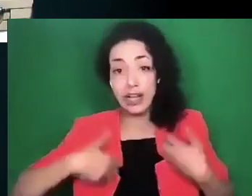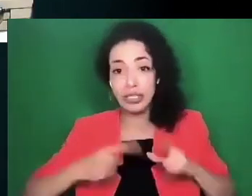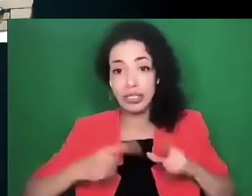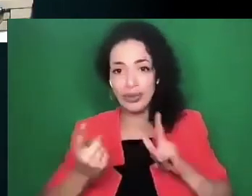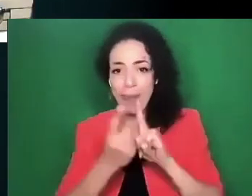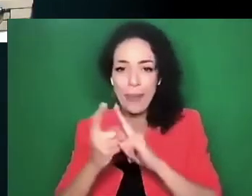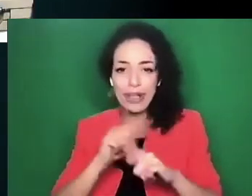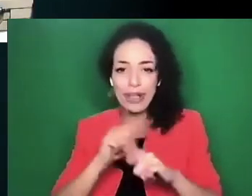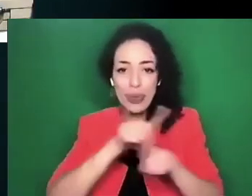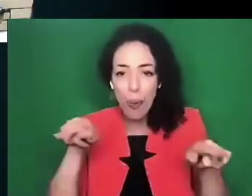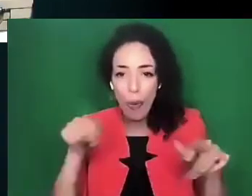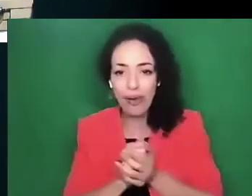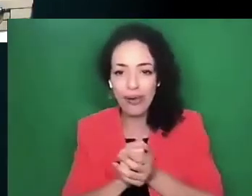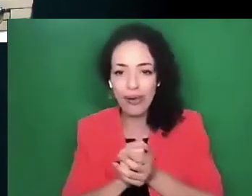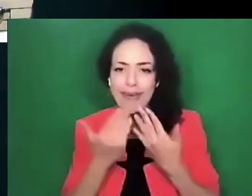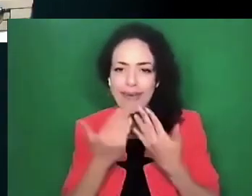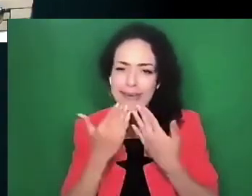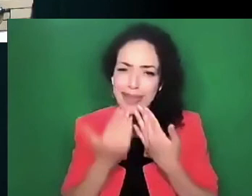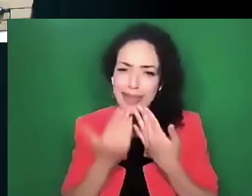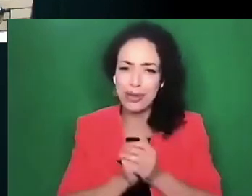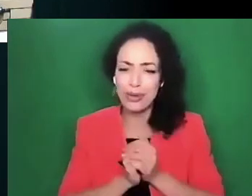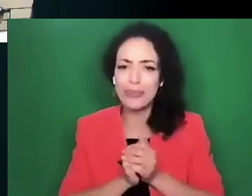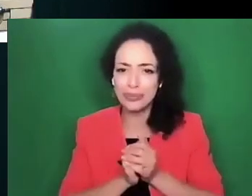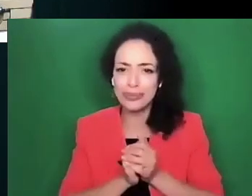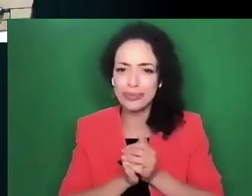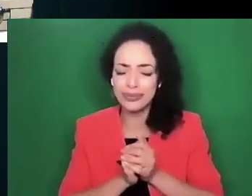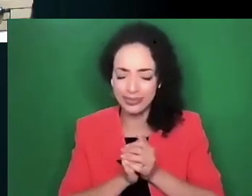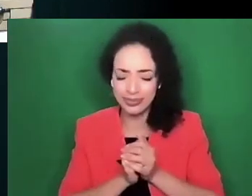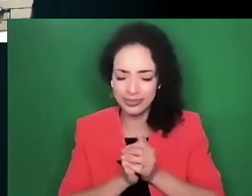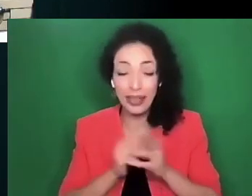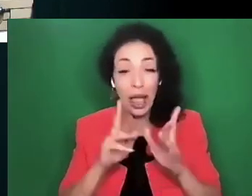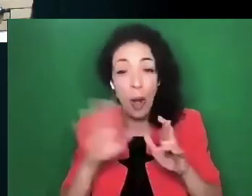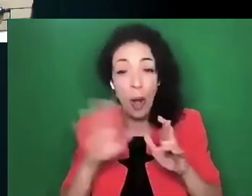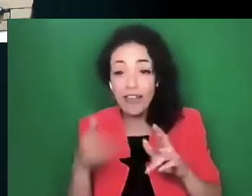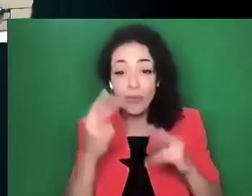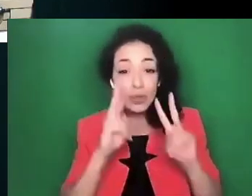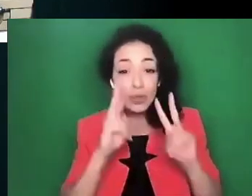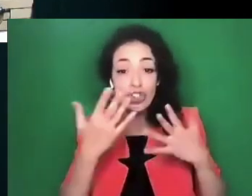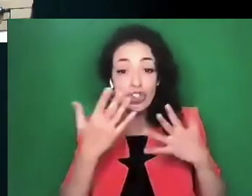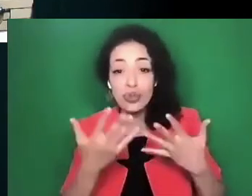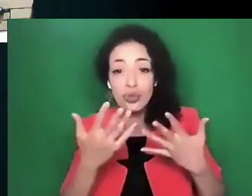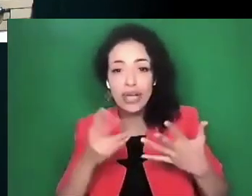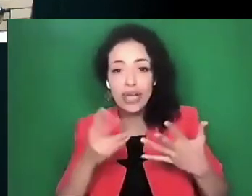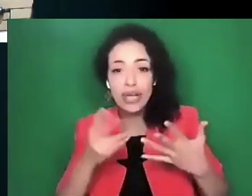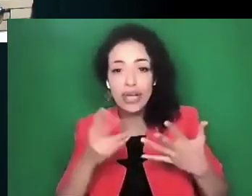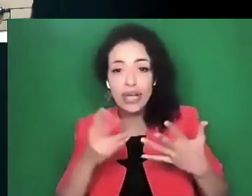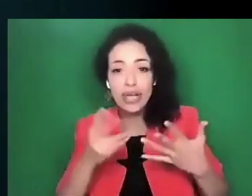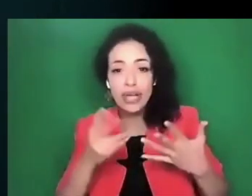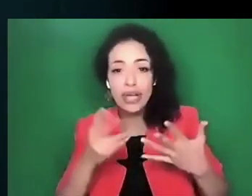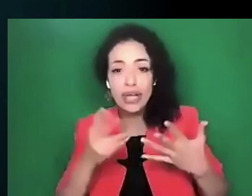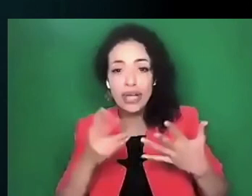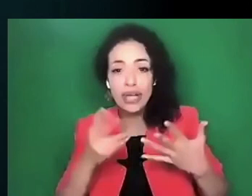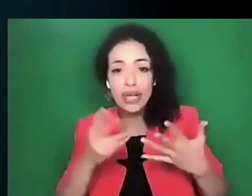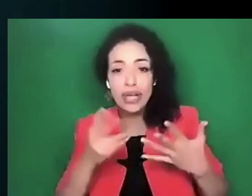today will look at the wonderful work that you're doing. I'm handing over now to Eckhart Thiemann, who's the director of the